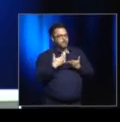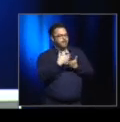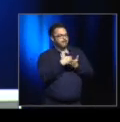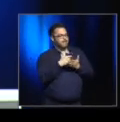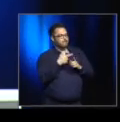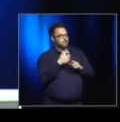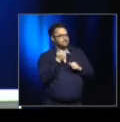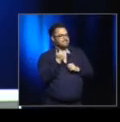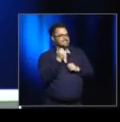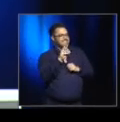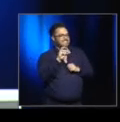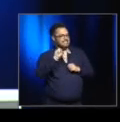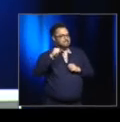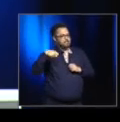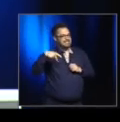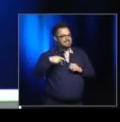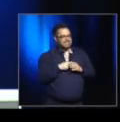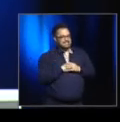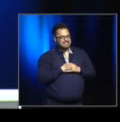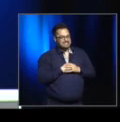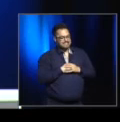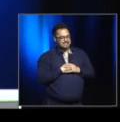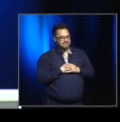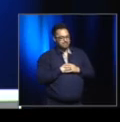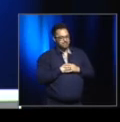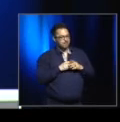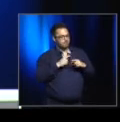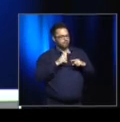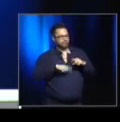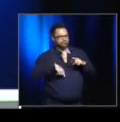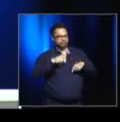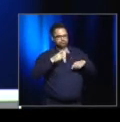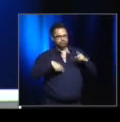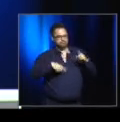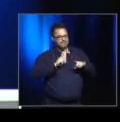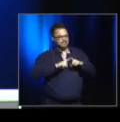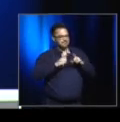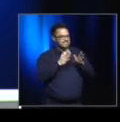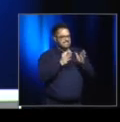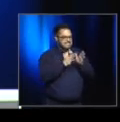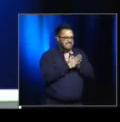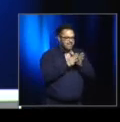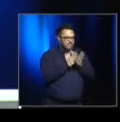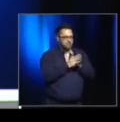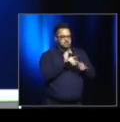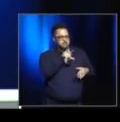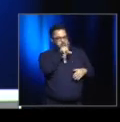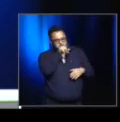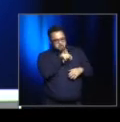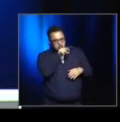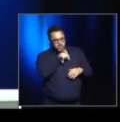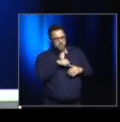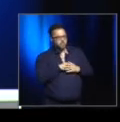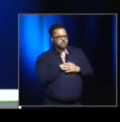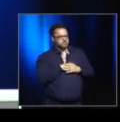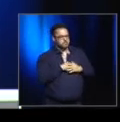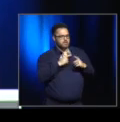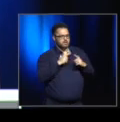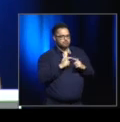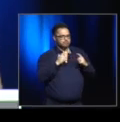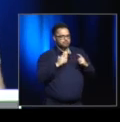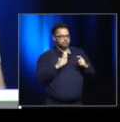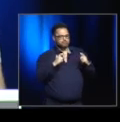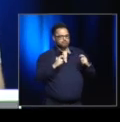16 different species, range of bird species, penguin species, seal species, and even a whale species. So that was fantastic. So we